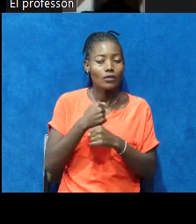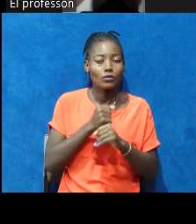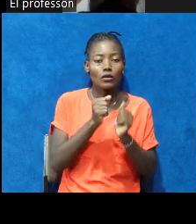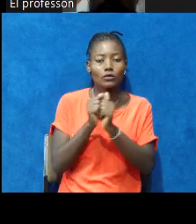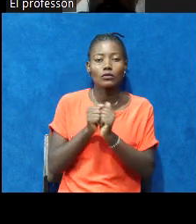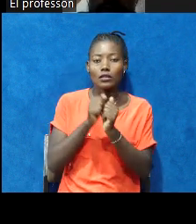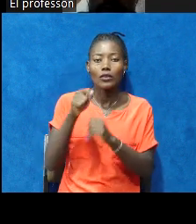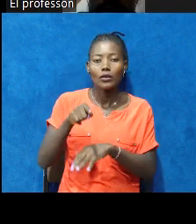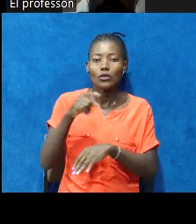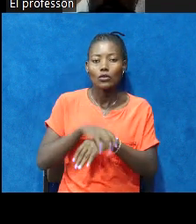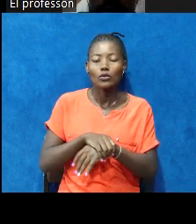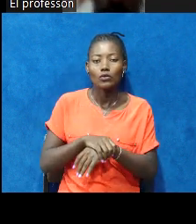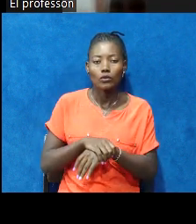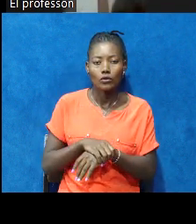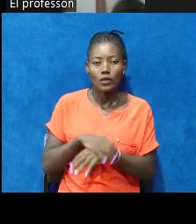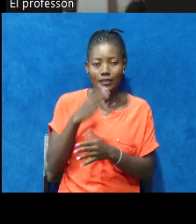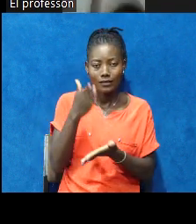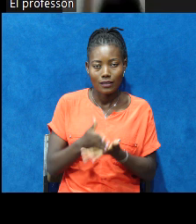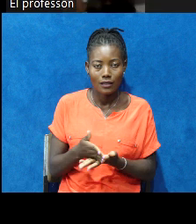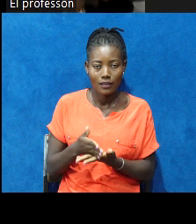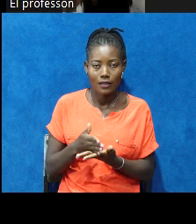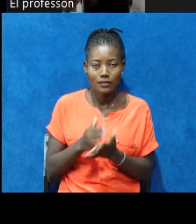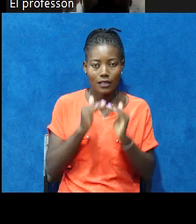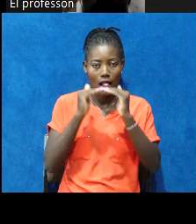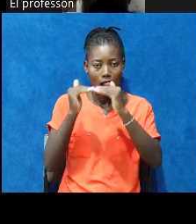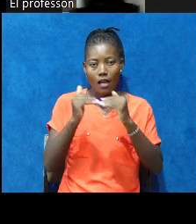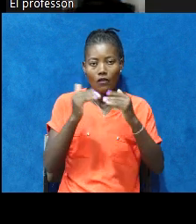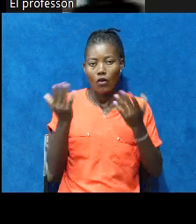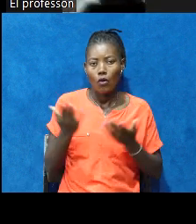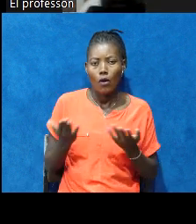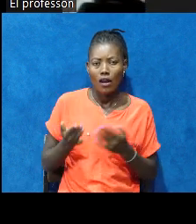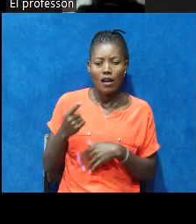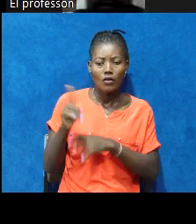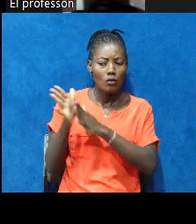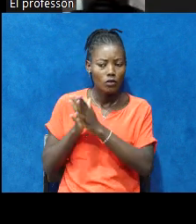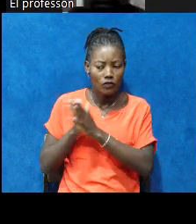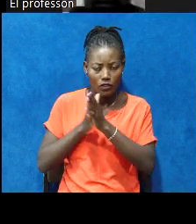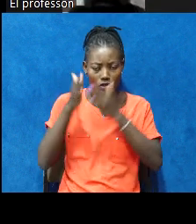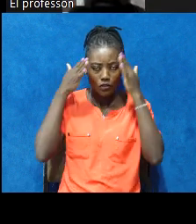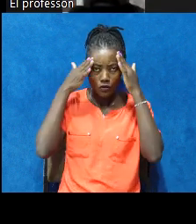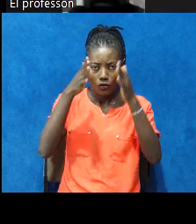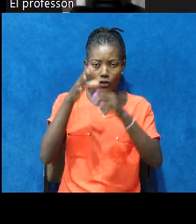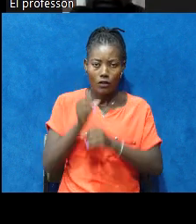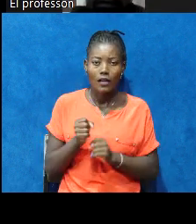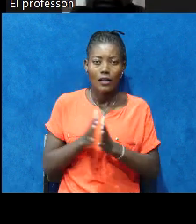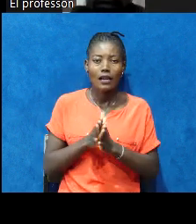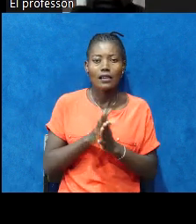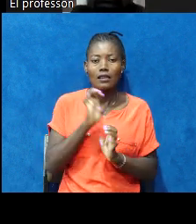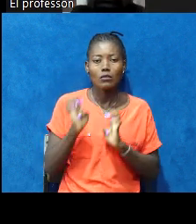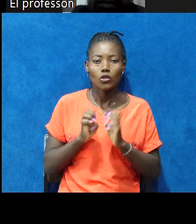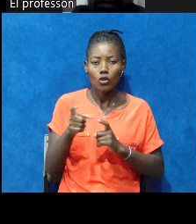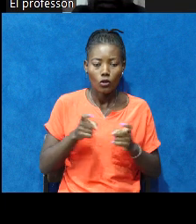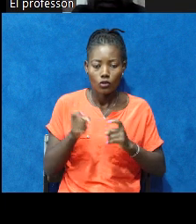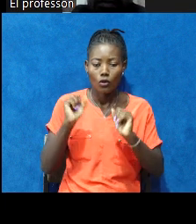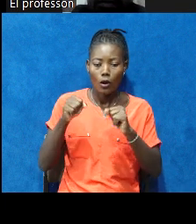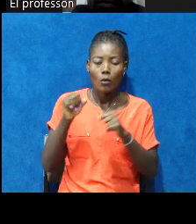to get you to the right level where your motivation, confidence, focus, emotional control, you're